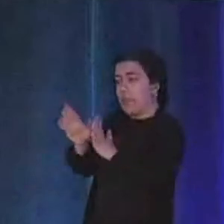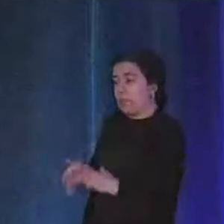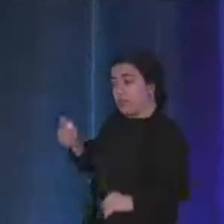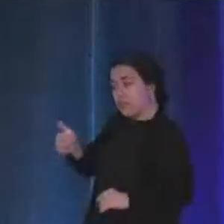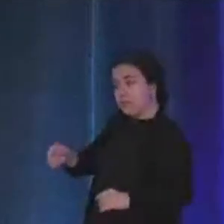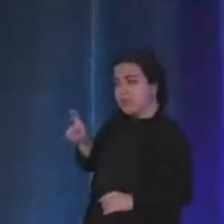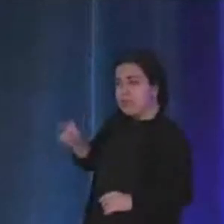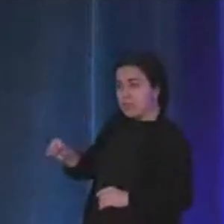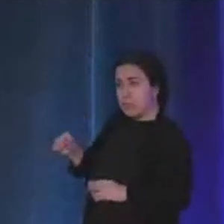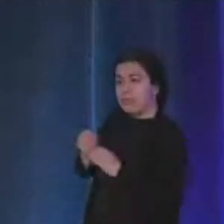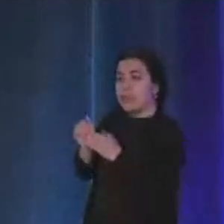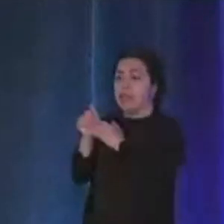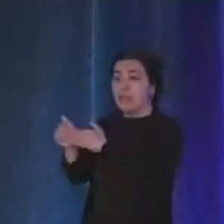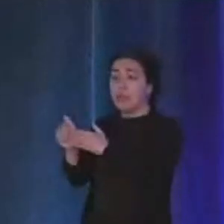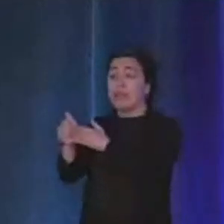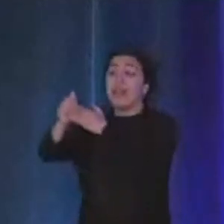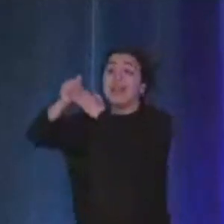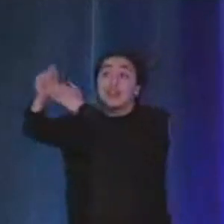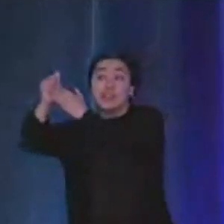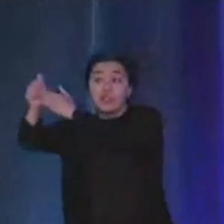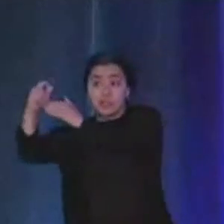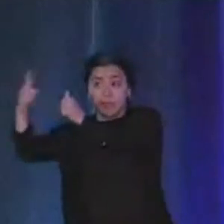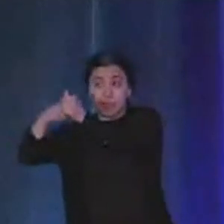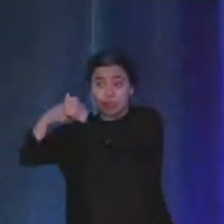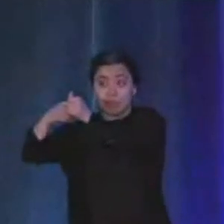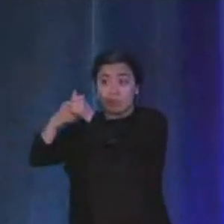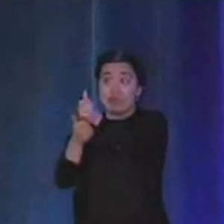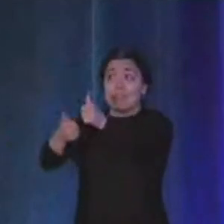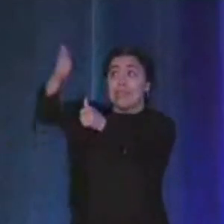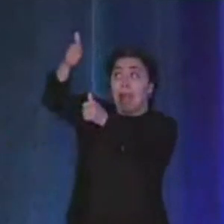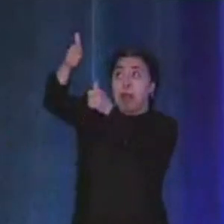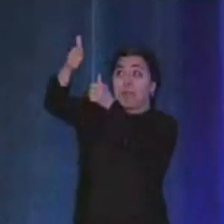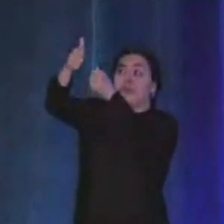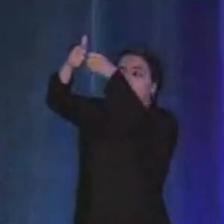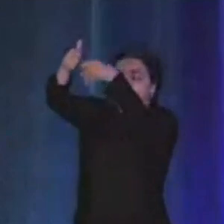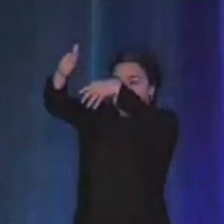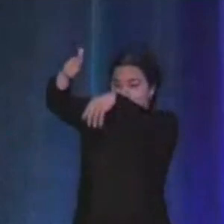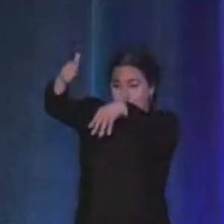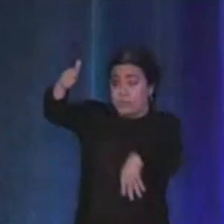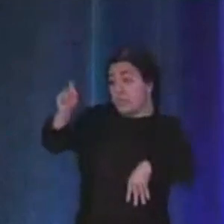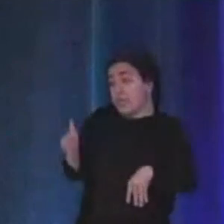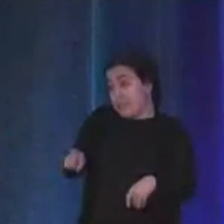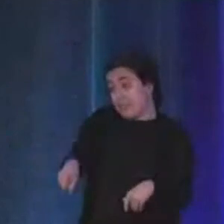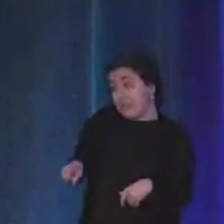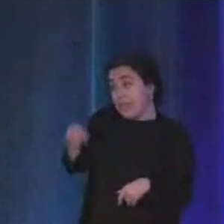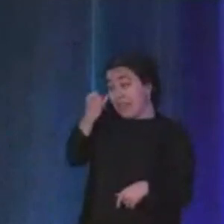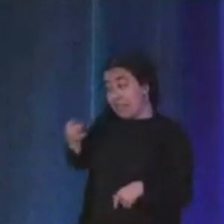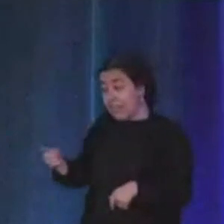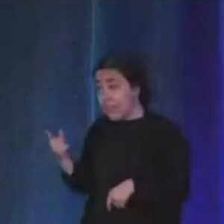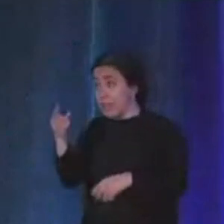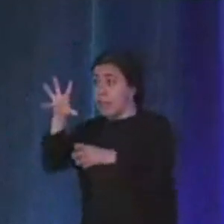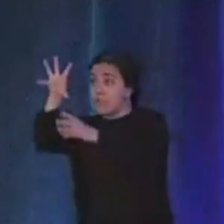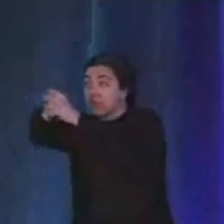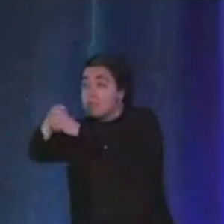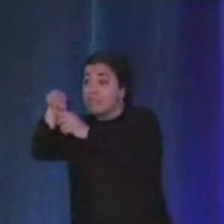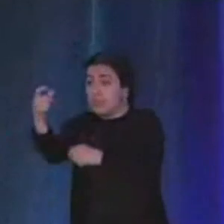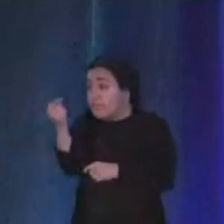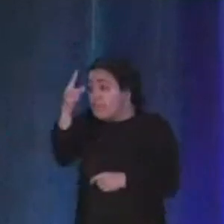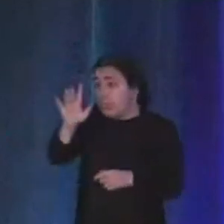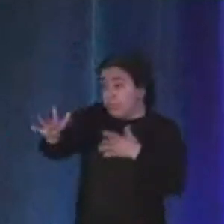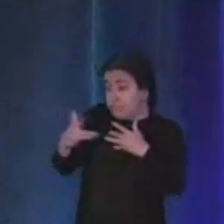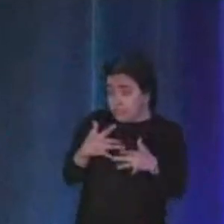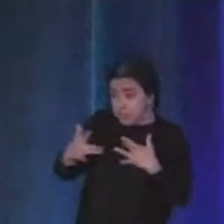leadership. And it's actually leadership first. From the top down, you need that. Because if they're bought in and they understand the